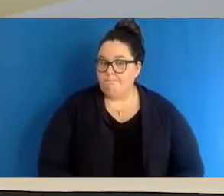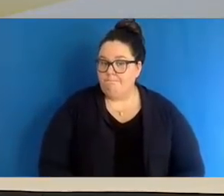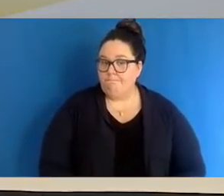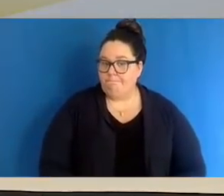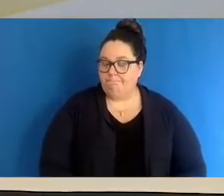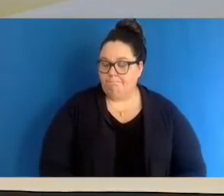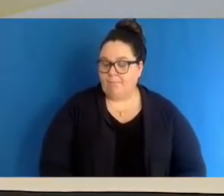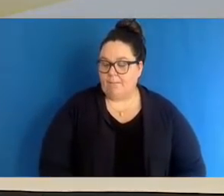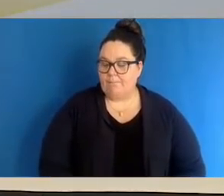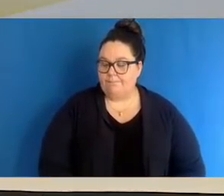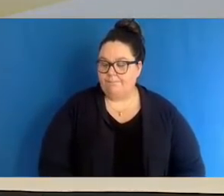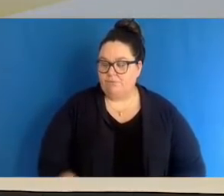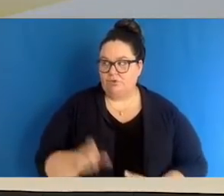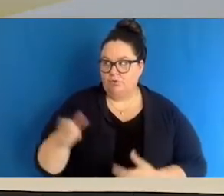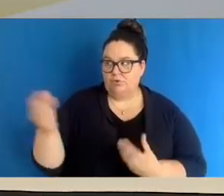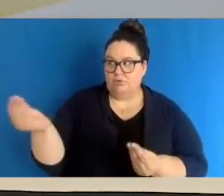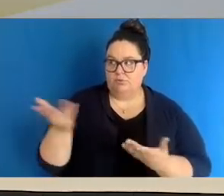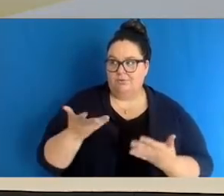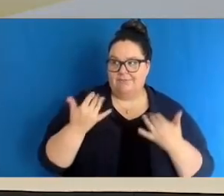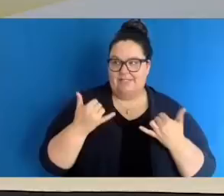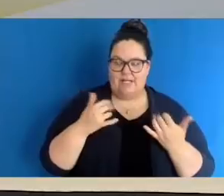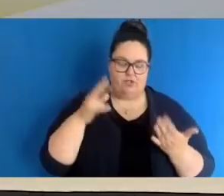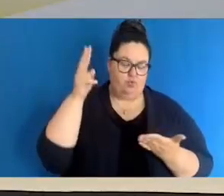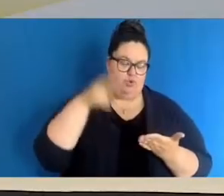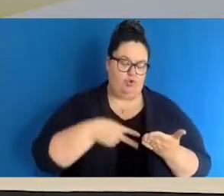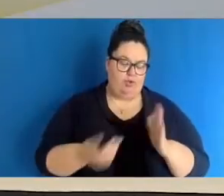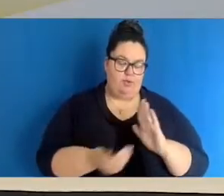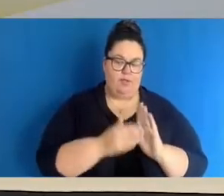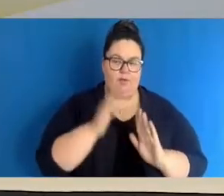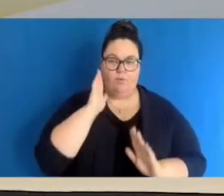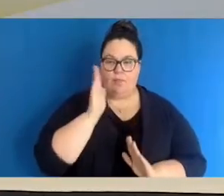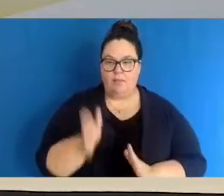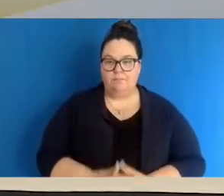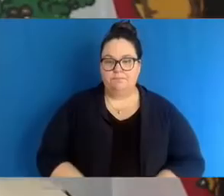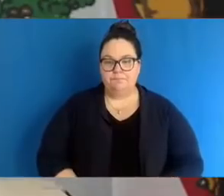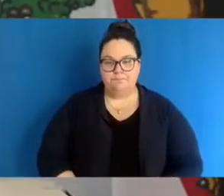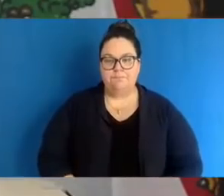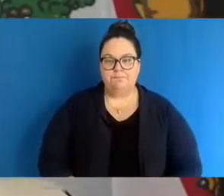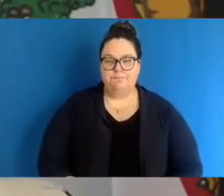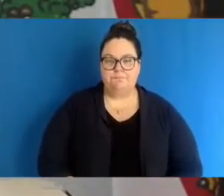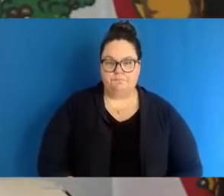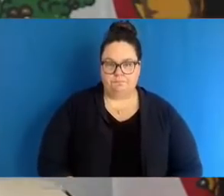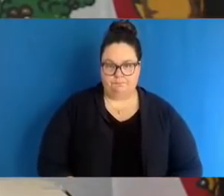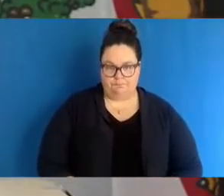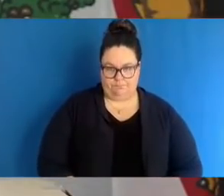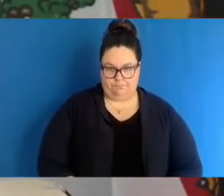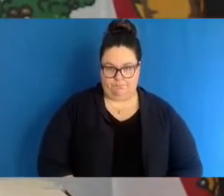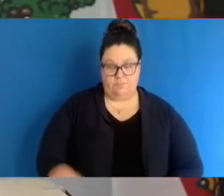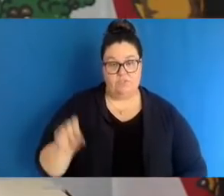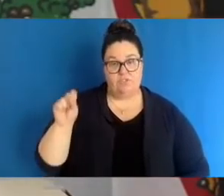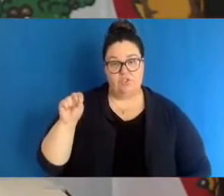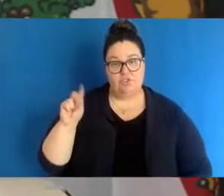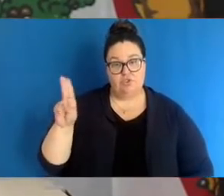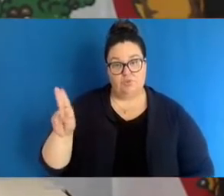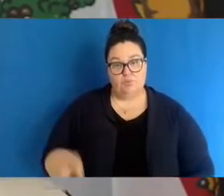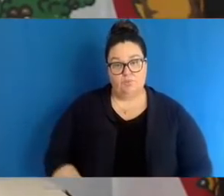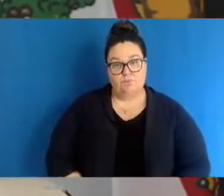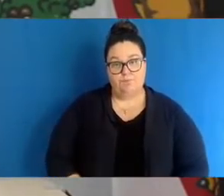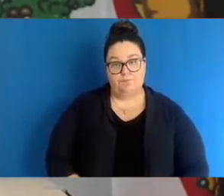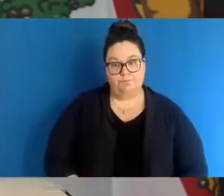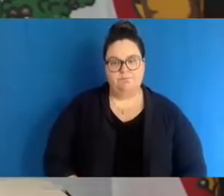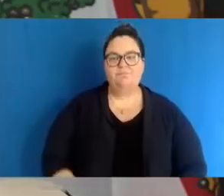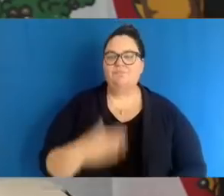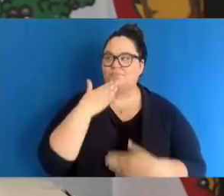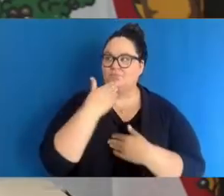are supposed to be in today, and we're looking at them again today. Thank you. Thank you, Wayne. Stu? Morning,